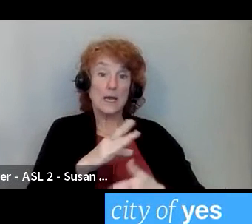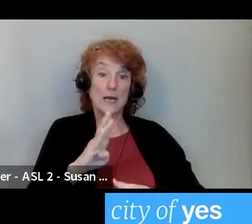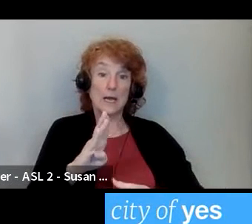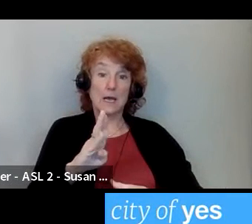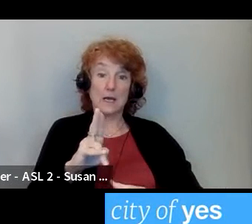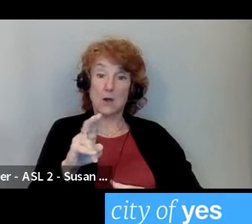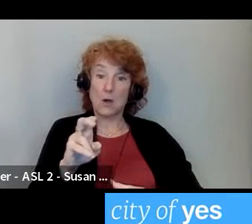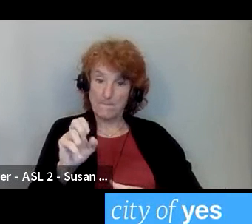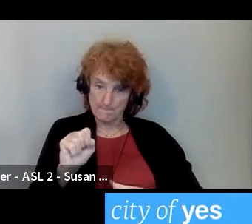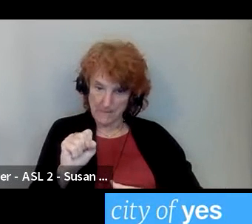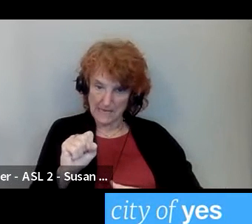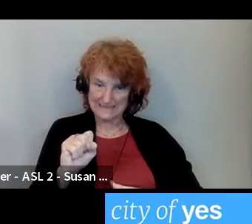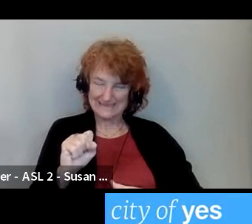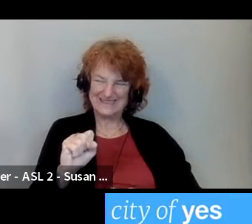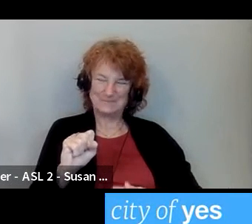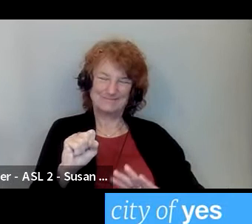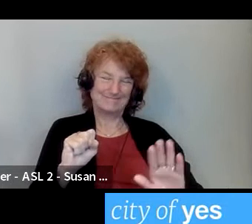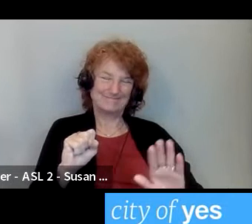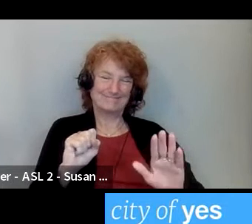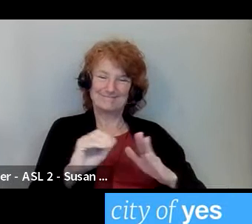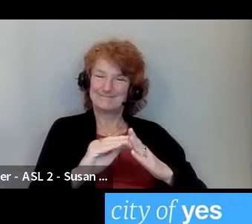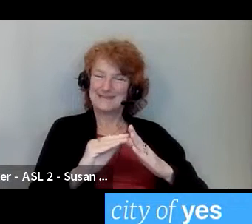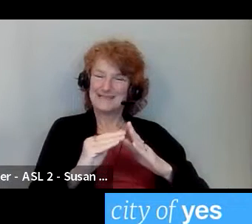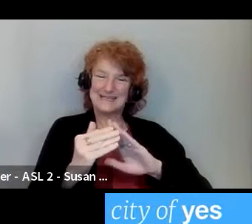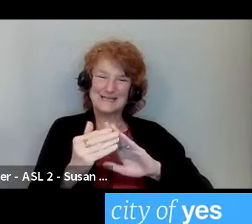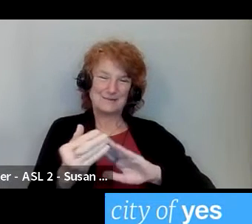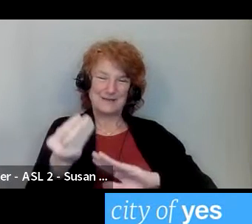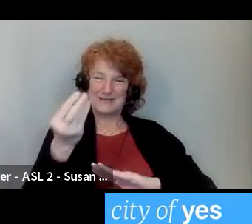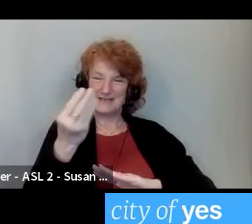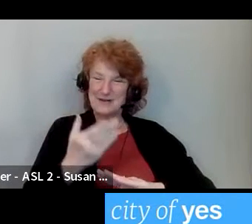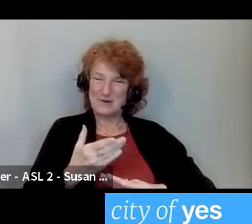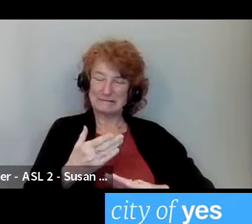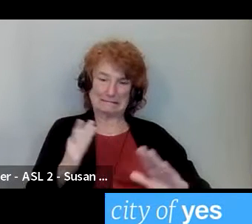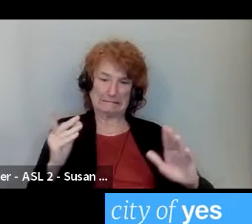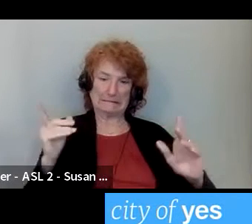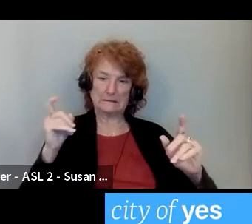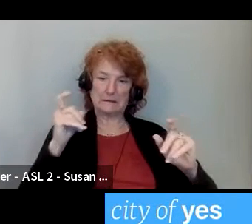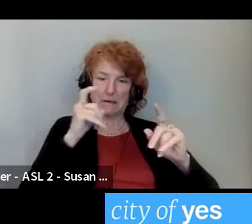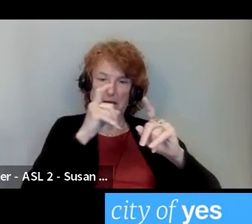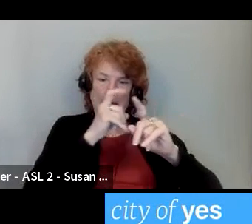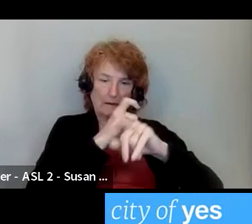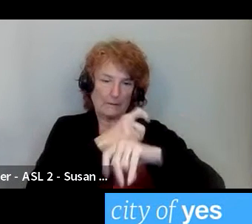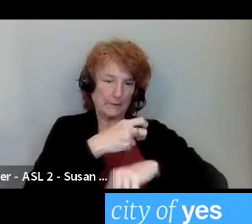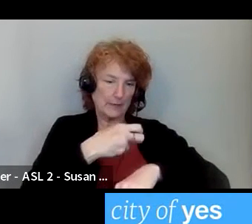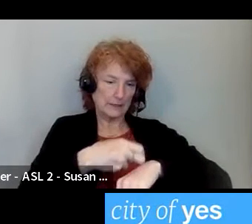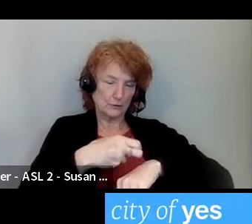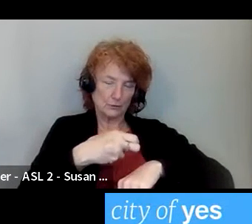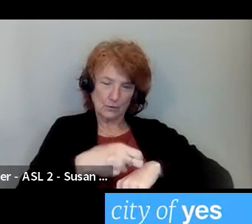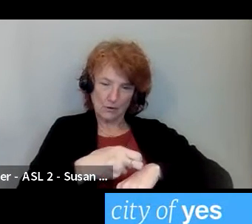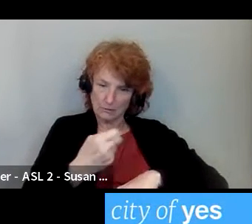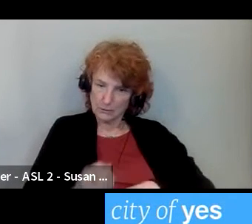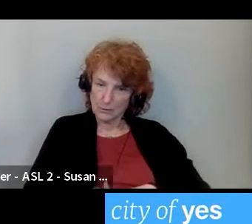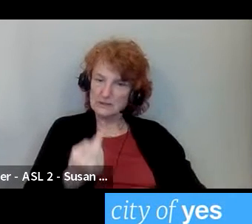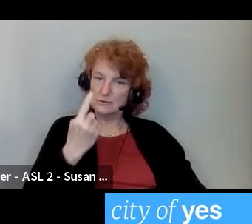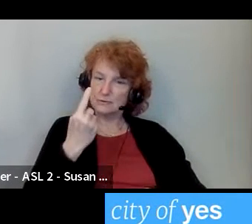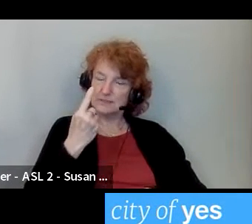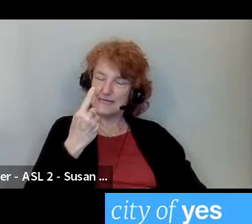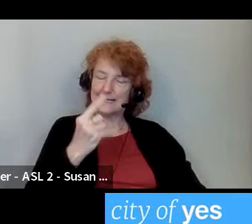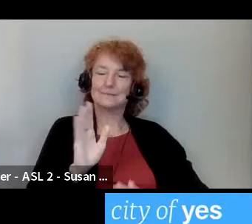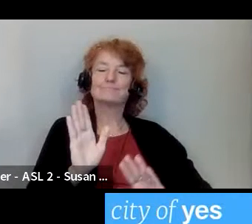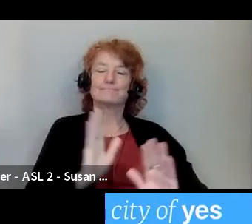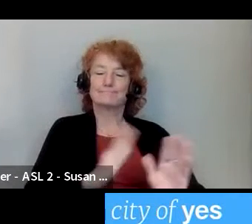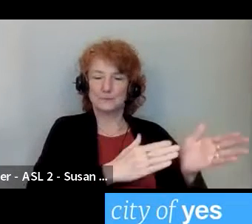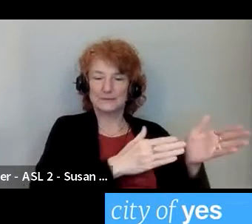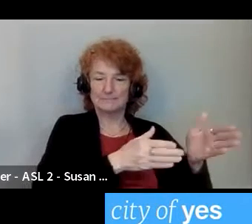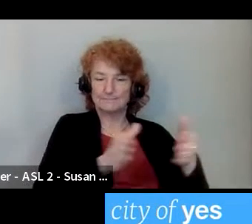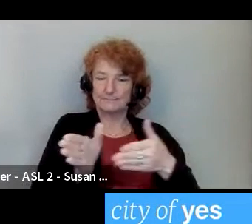community about the difficulty to understand that geography and the difficulty to administer that geography as part of a zoning proposal, we have shifted to